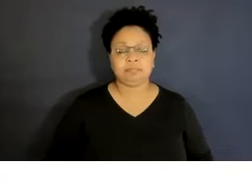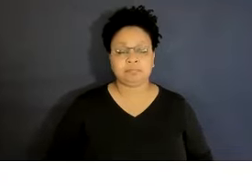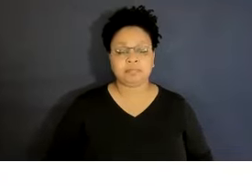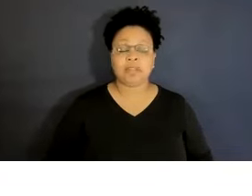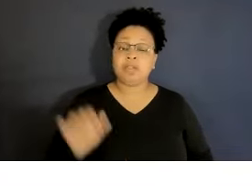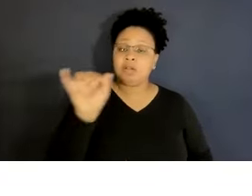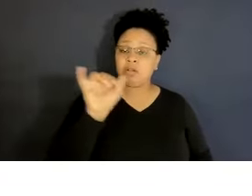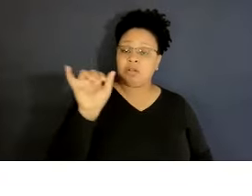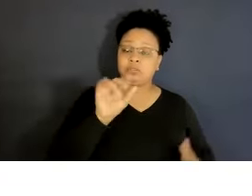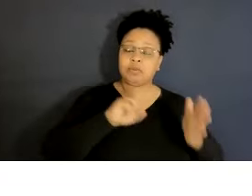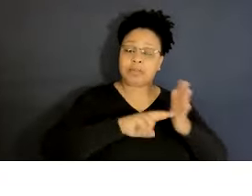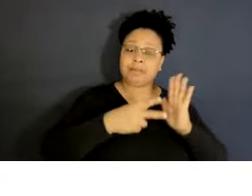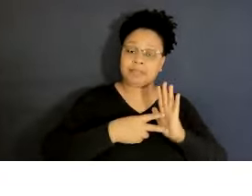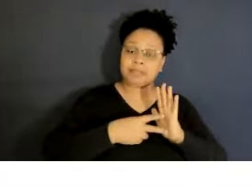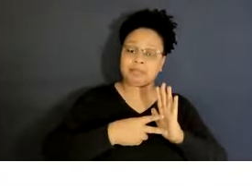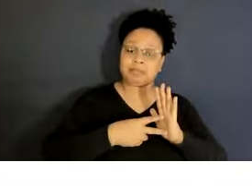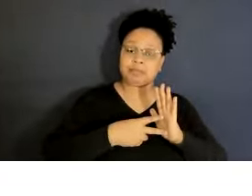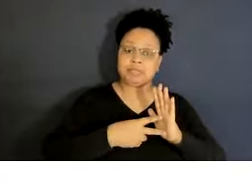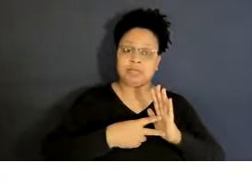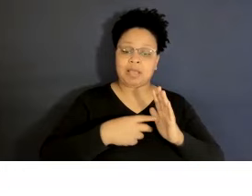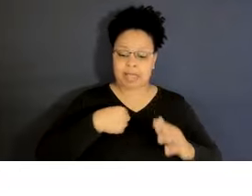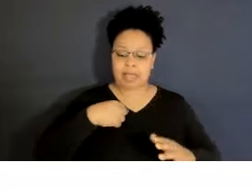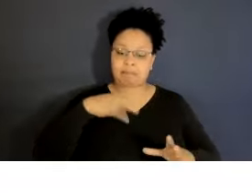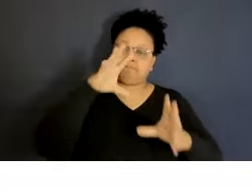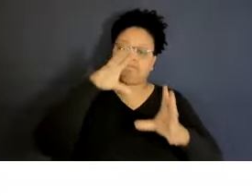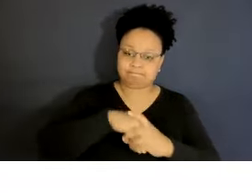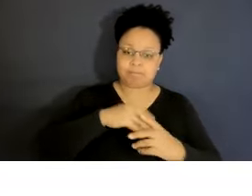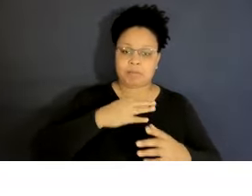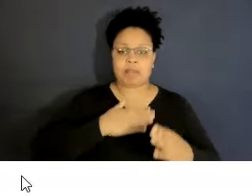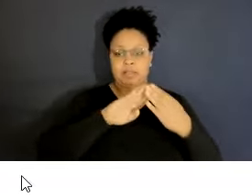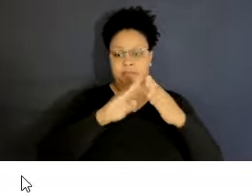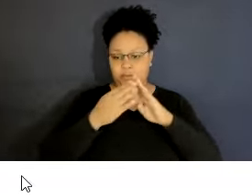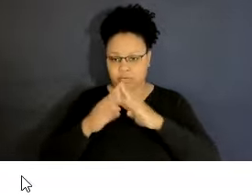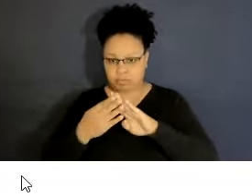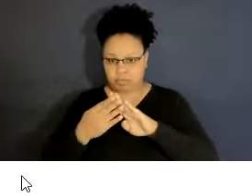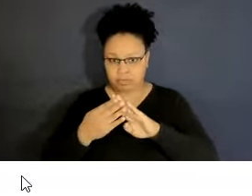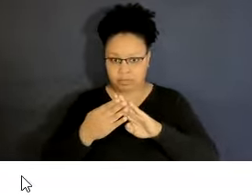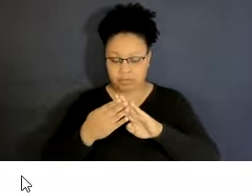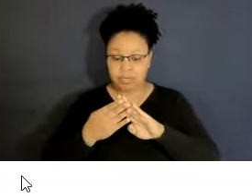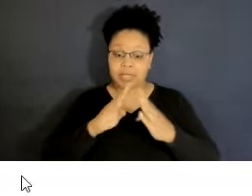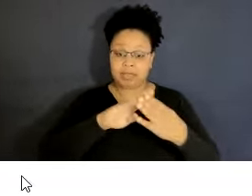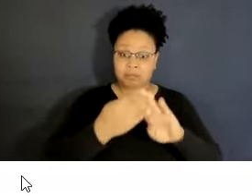It also means being part of your own community and that the community is a part of you.